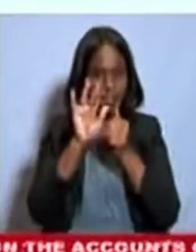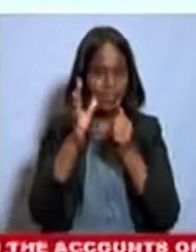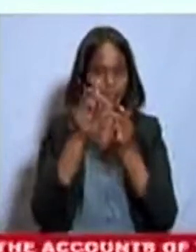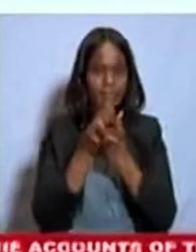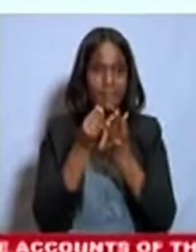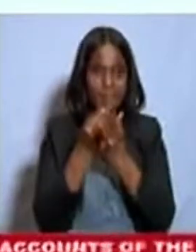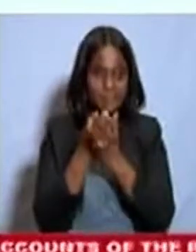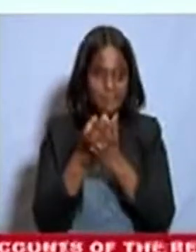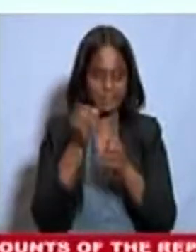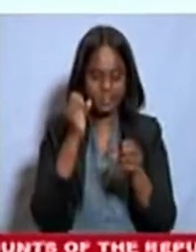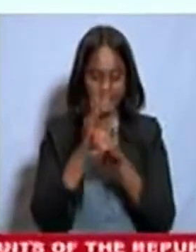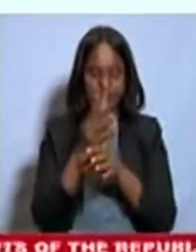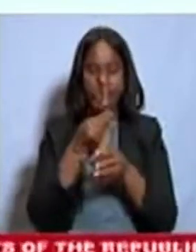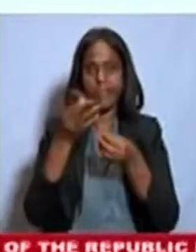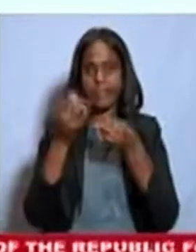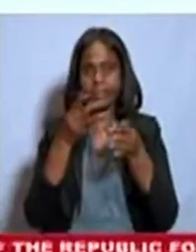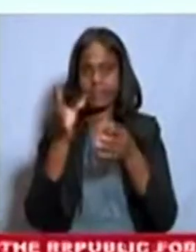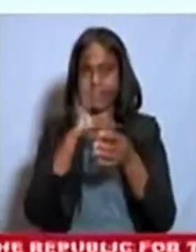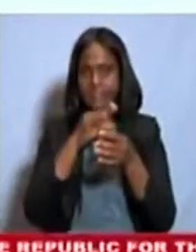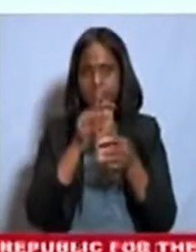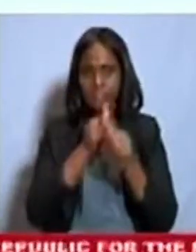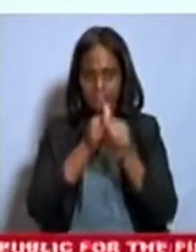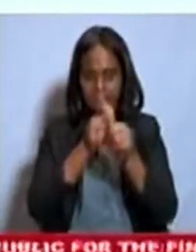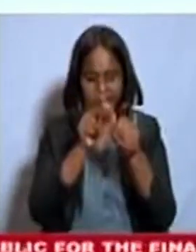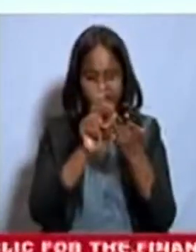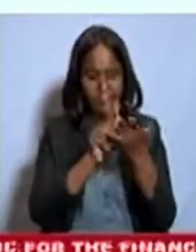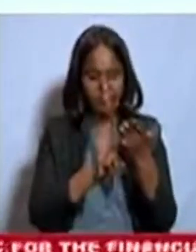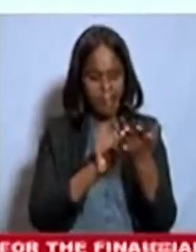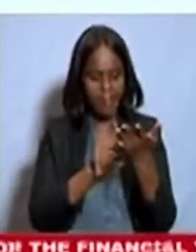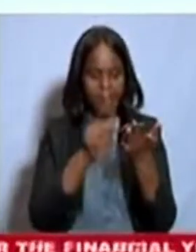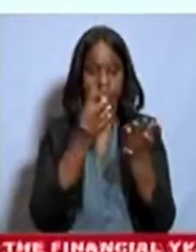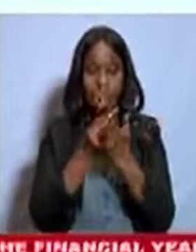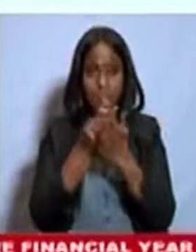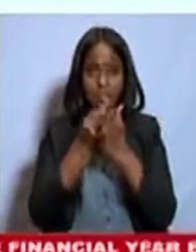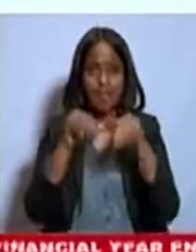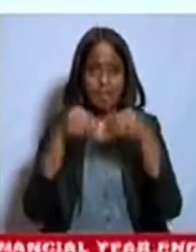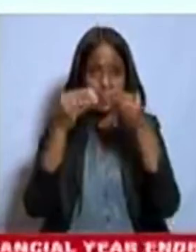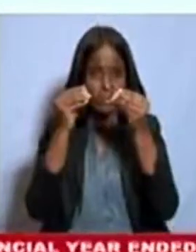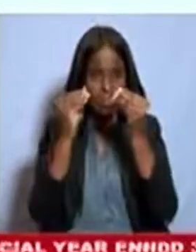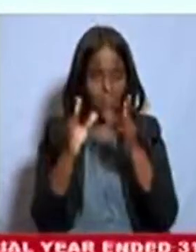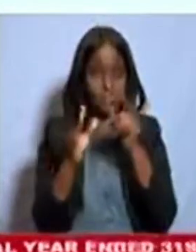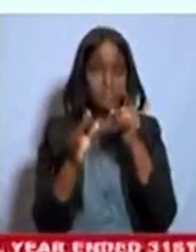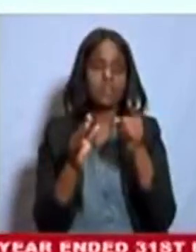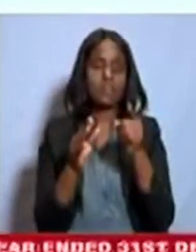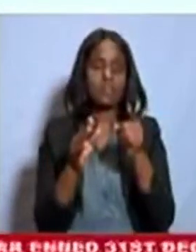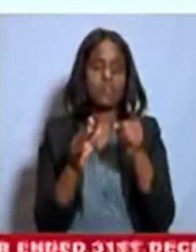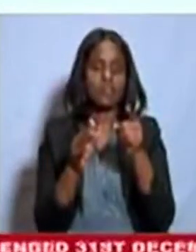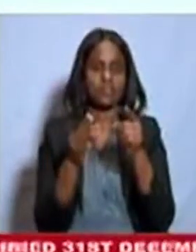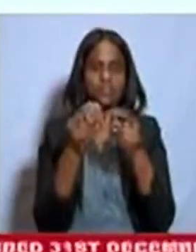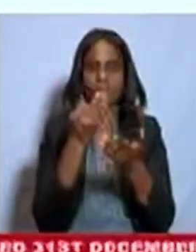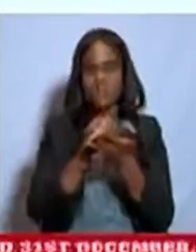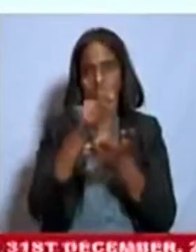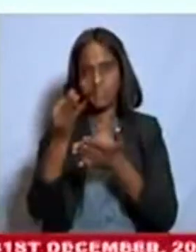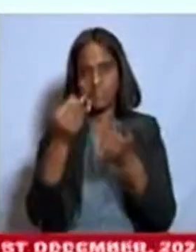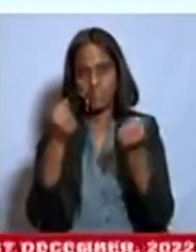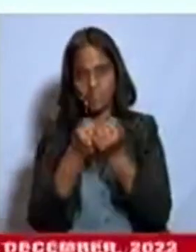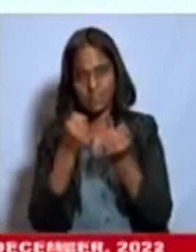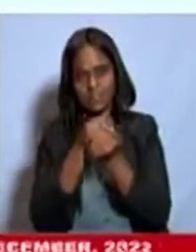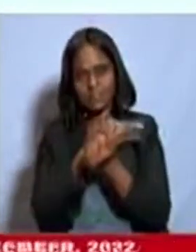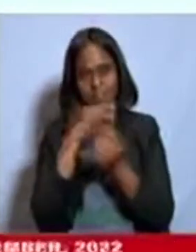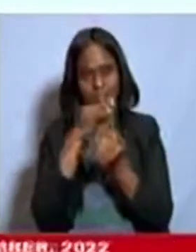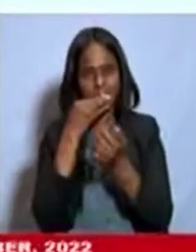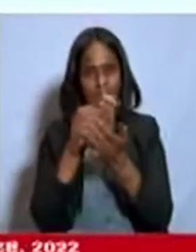amounts it was already spent according to our records. These were suppliers of inputs, farming